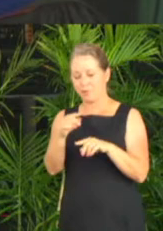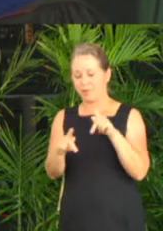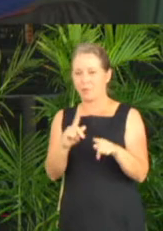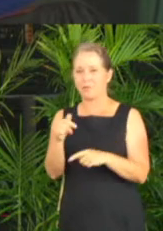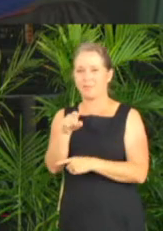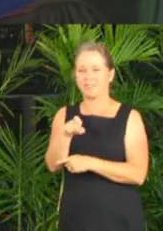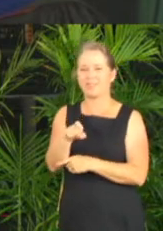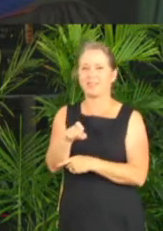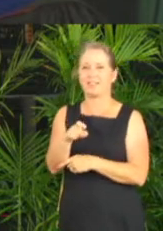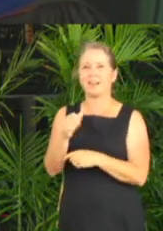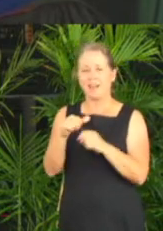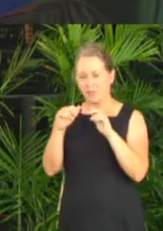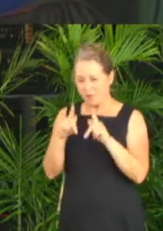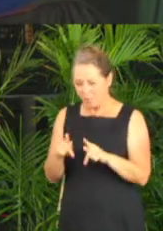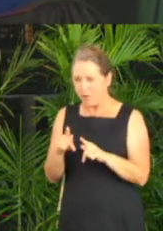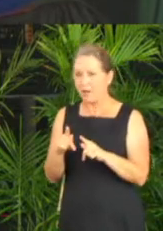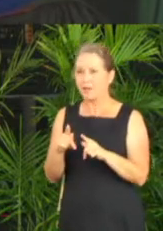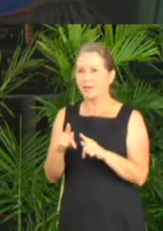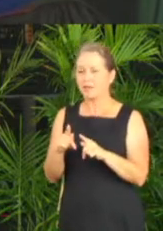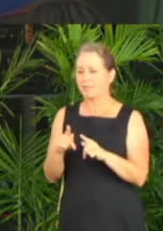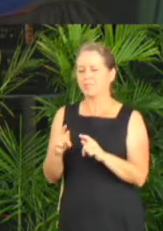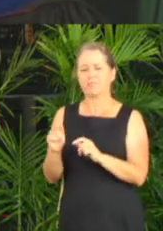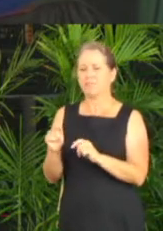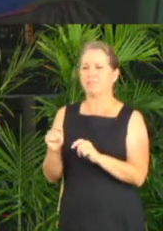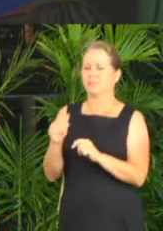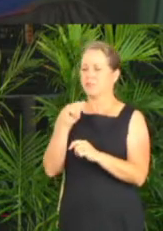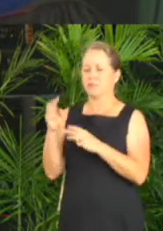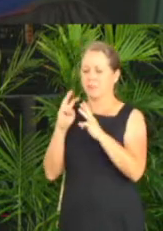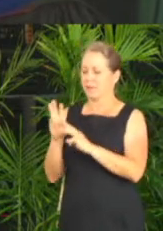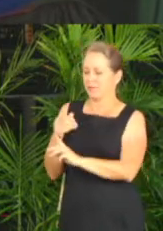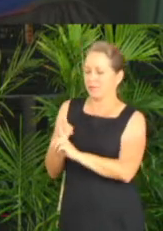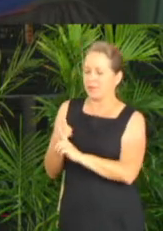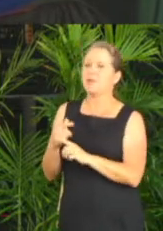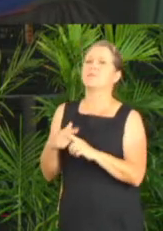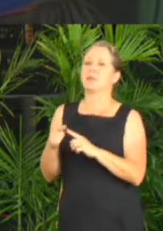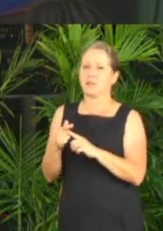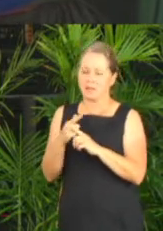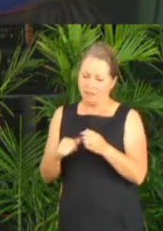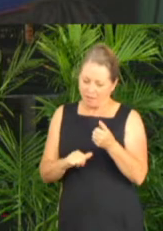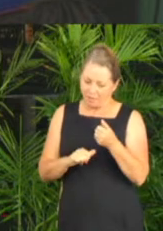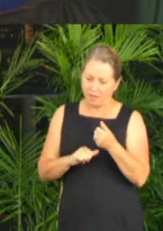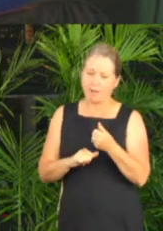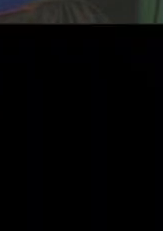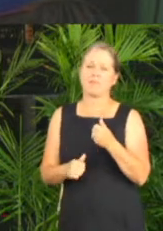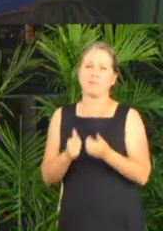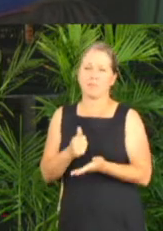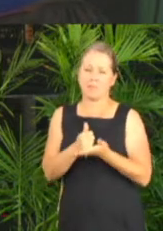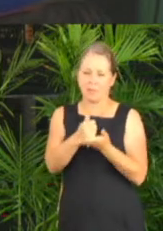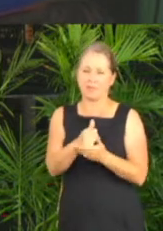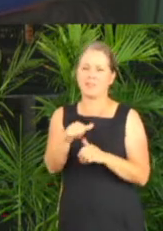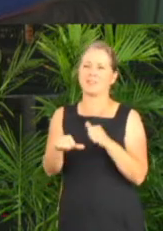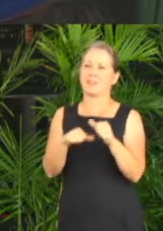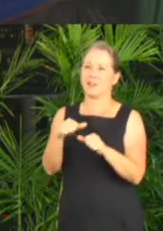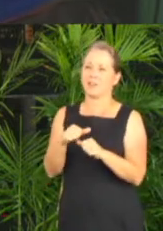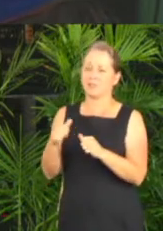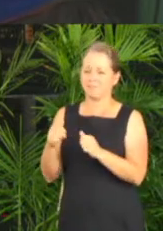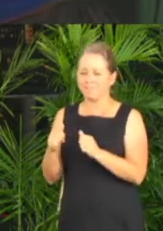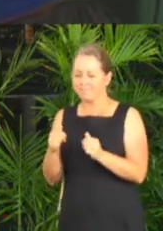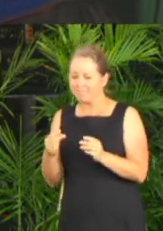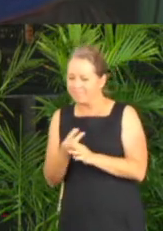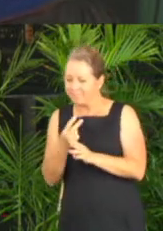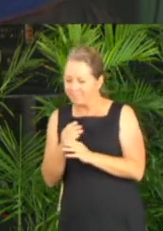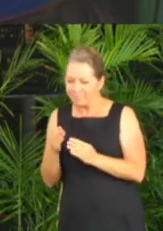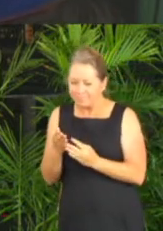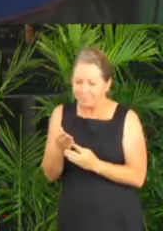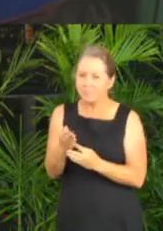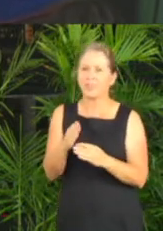need, everyone putting aside their personal desires in order to assist each other in navigating the many challenges